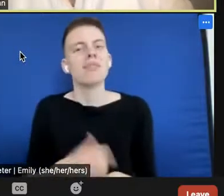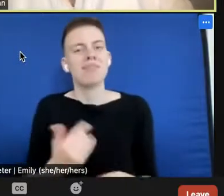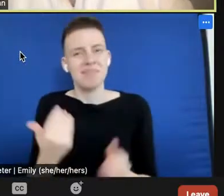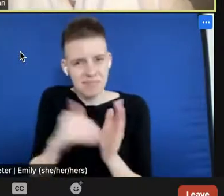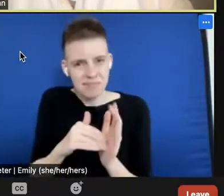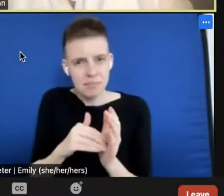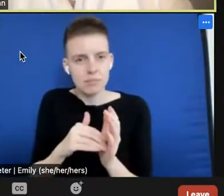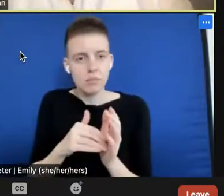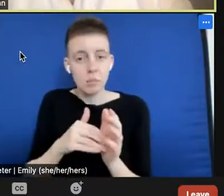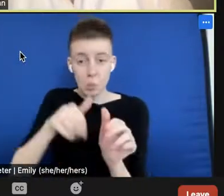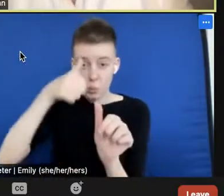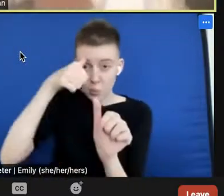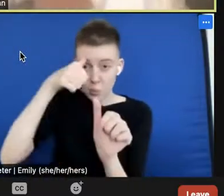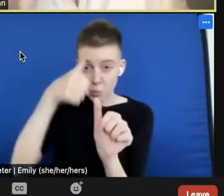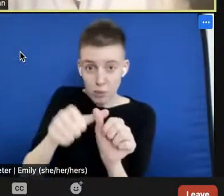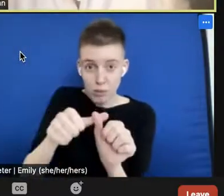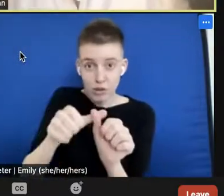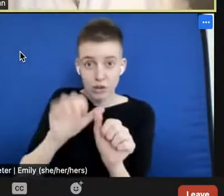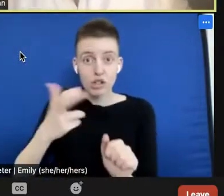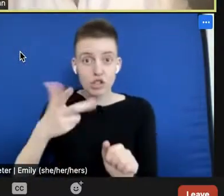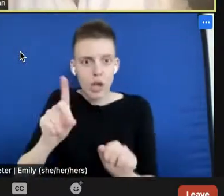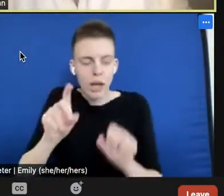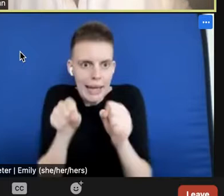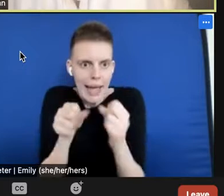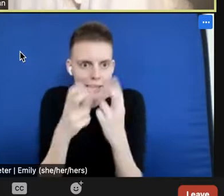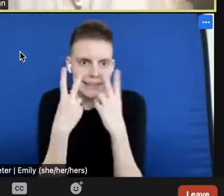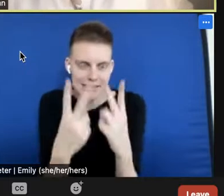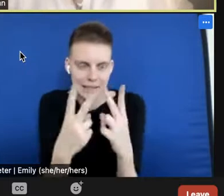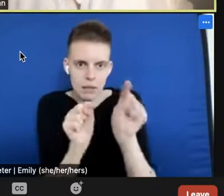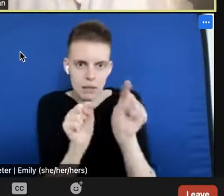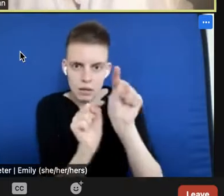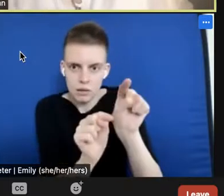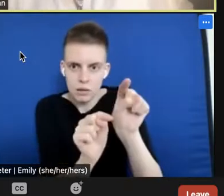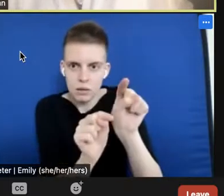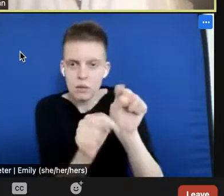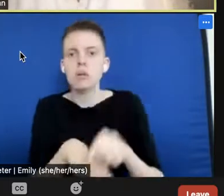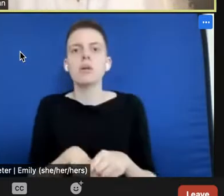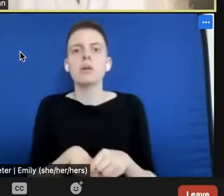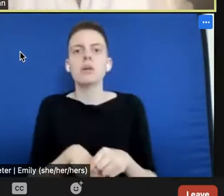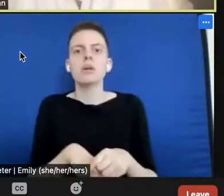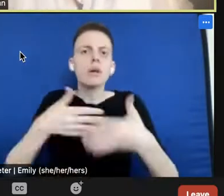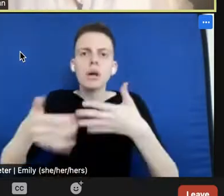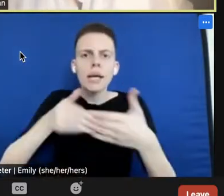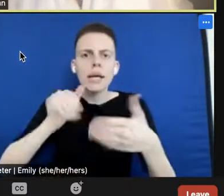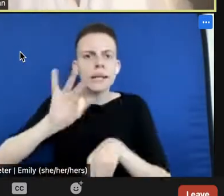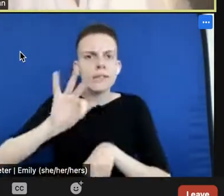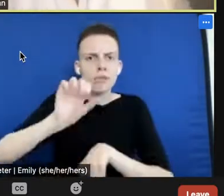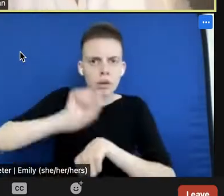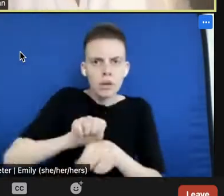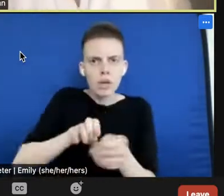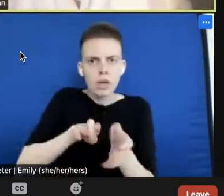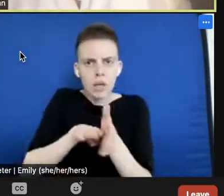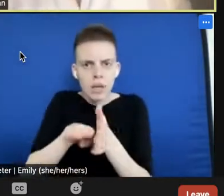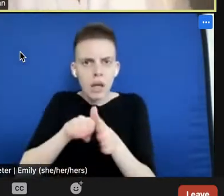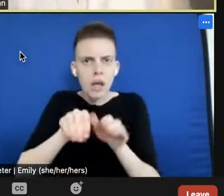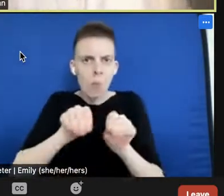sees this. So even if they're working on motor memory, they still see it. And I